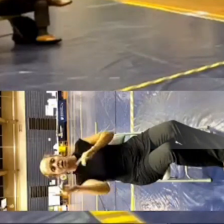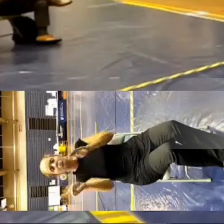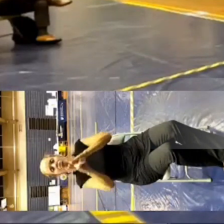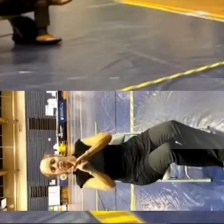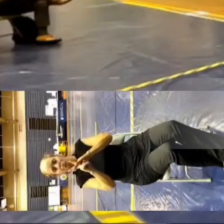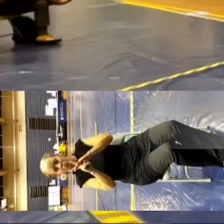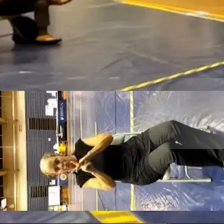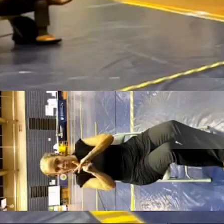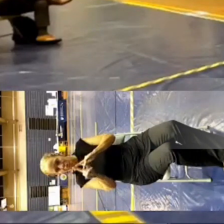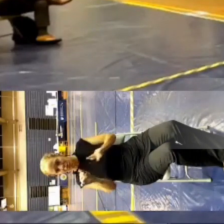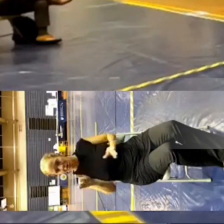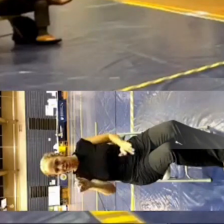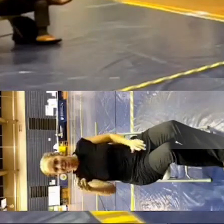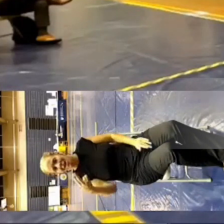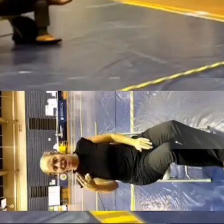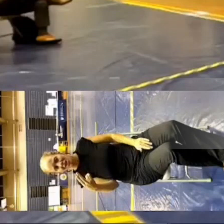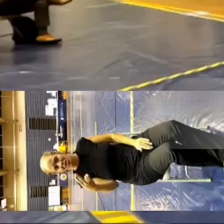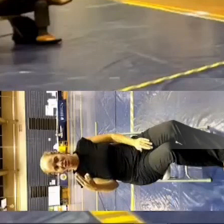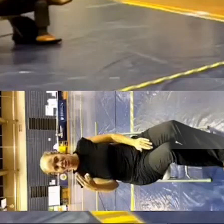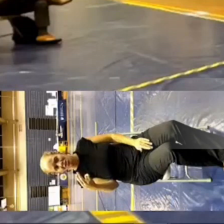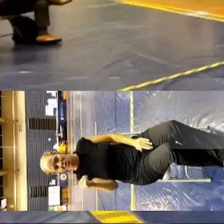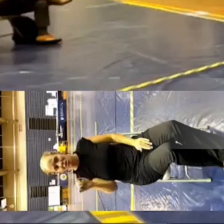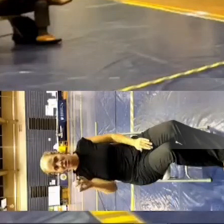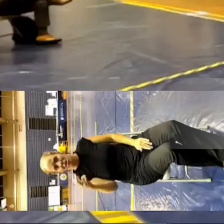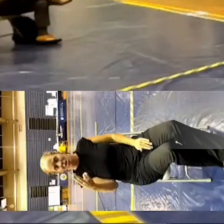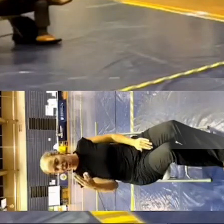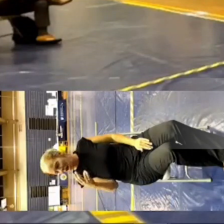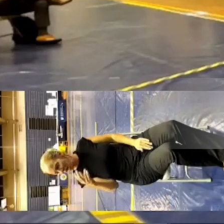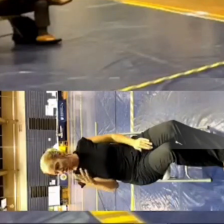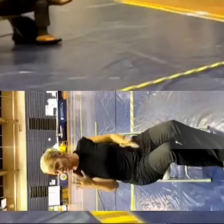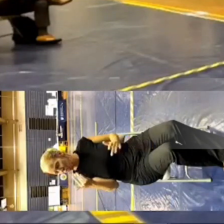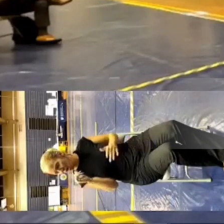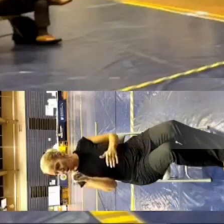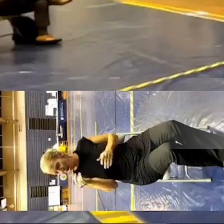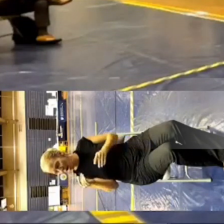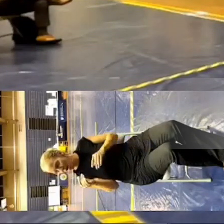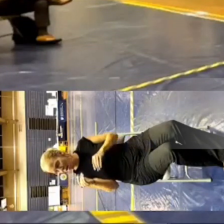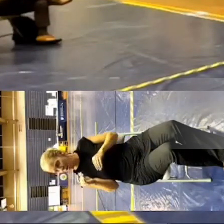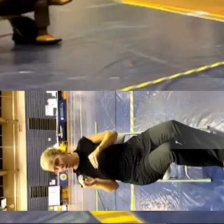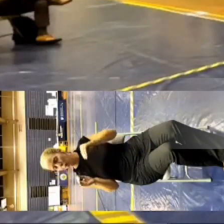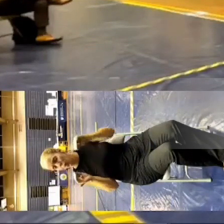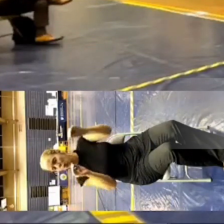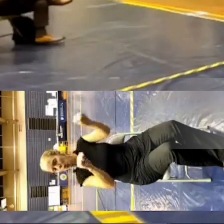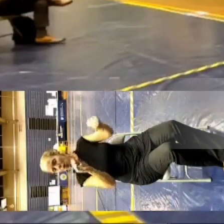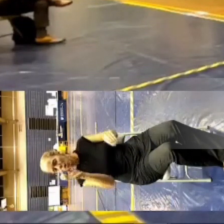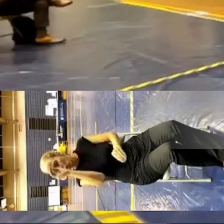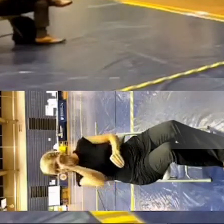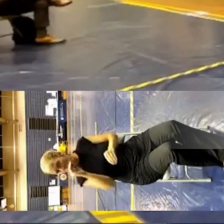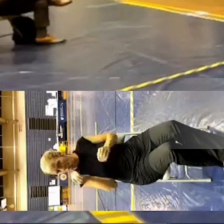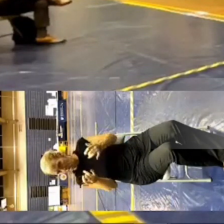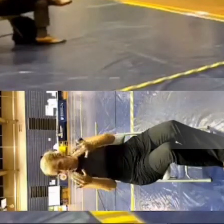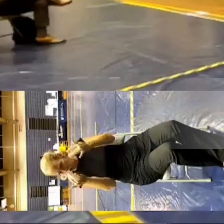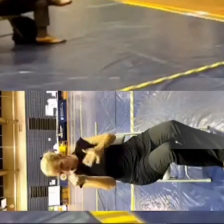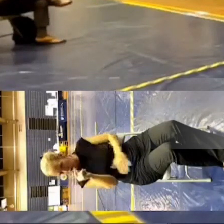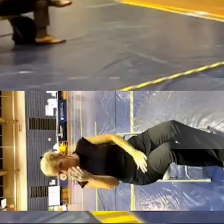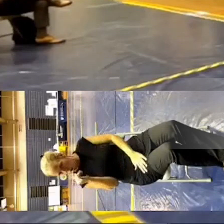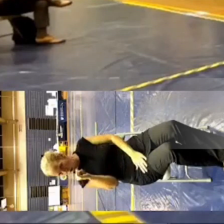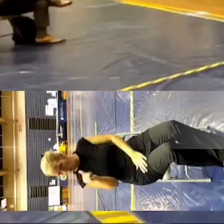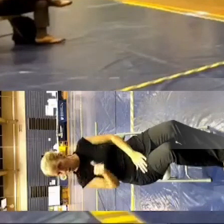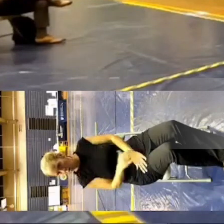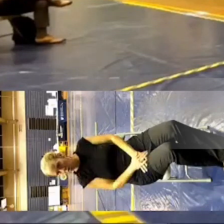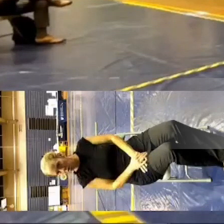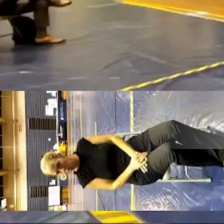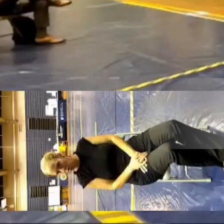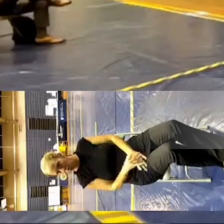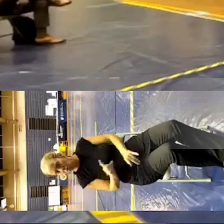entertain the idea, why can't we get the ash pile to Oahu and fire it up in H power and just burn it? We